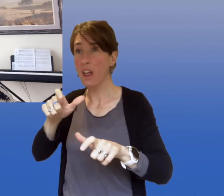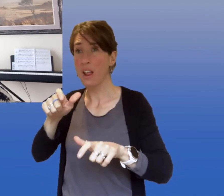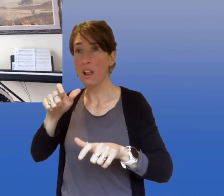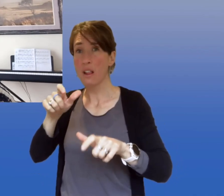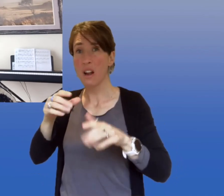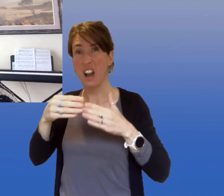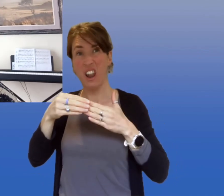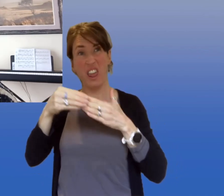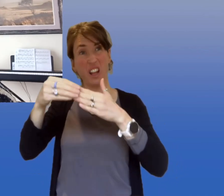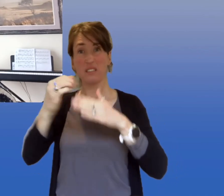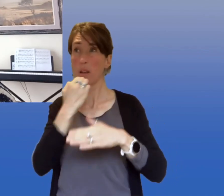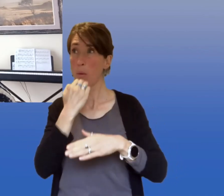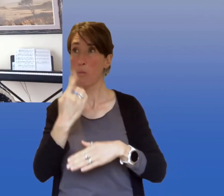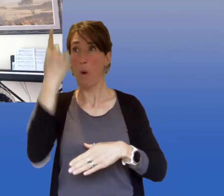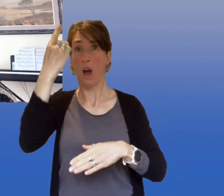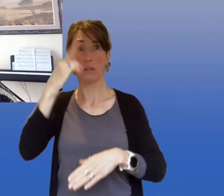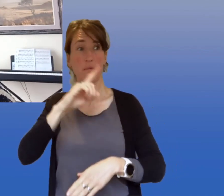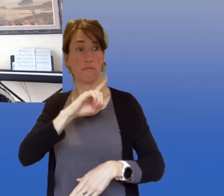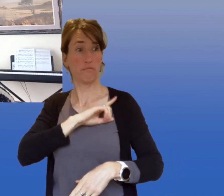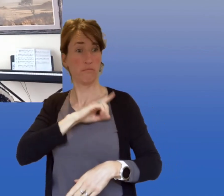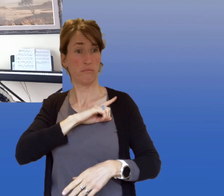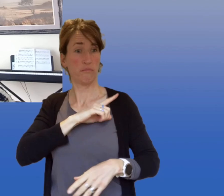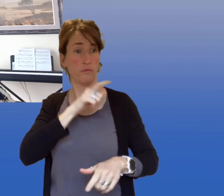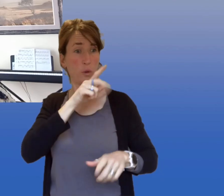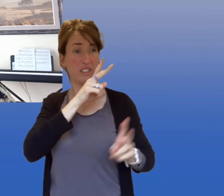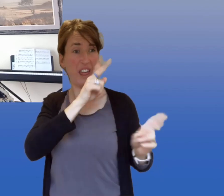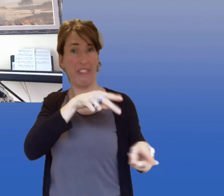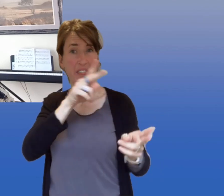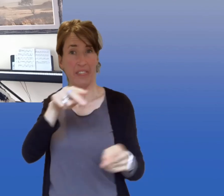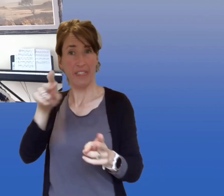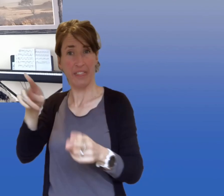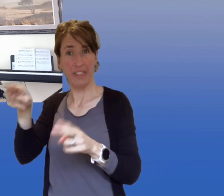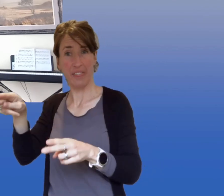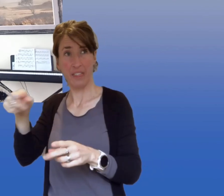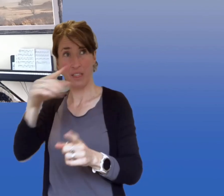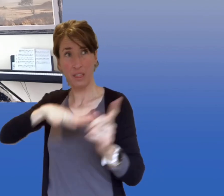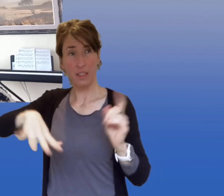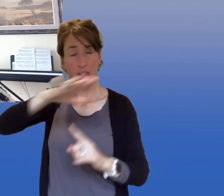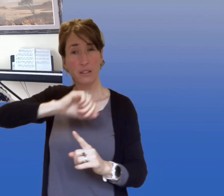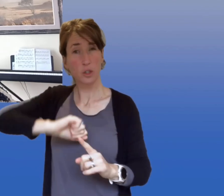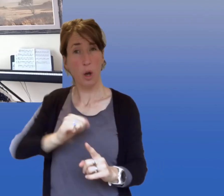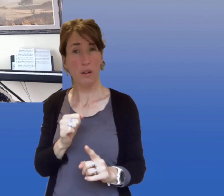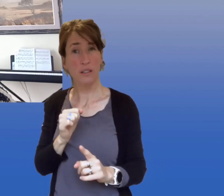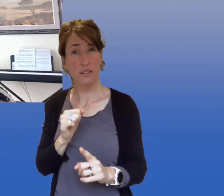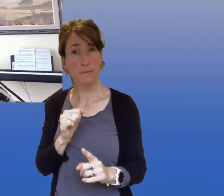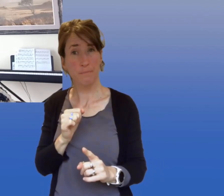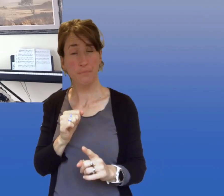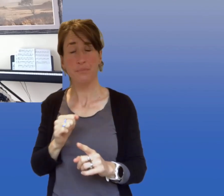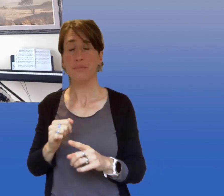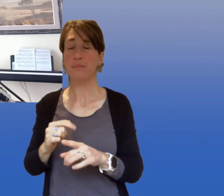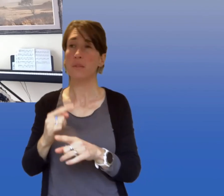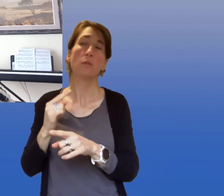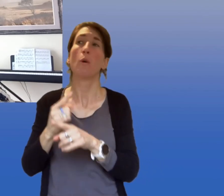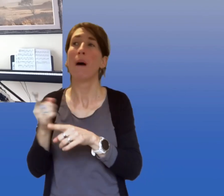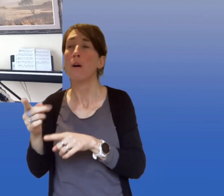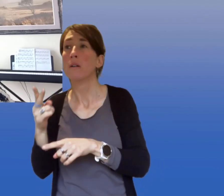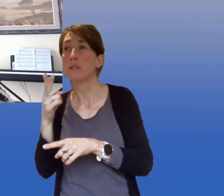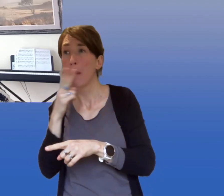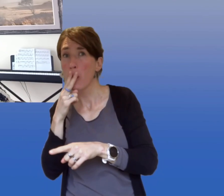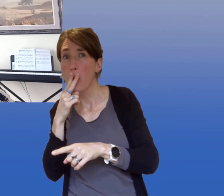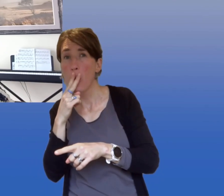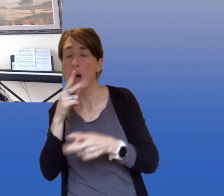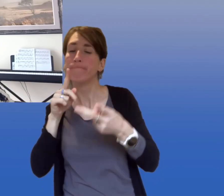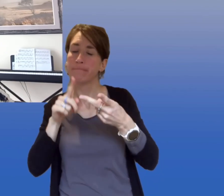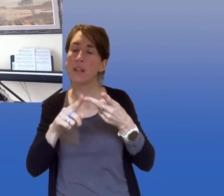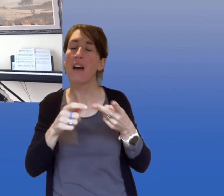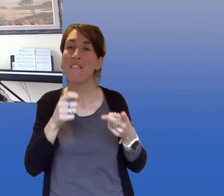So it is not insignificant, and we have to talk about that. And we broadened the conversation out as well. So we broadened it out to talk